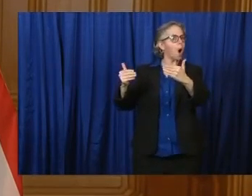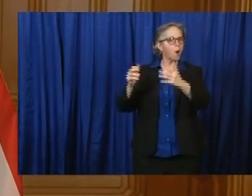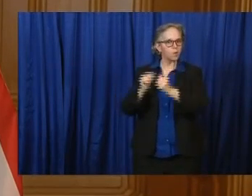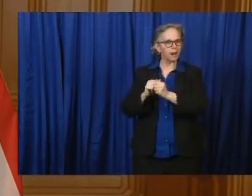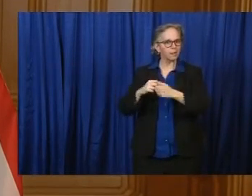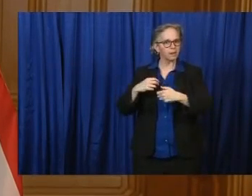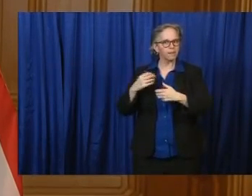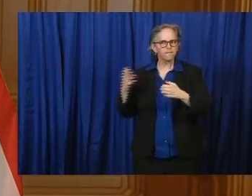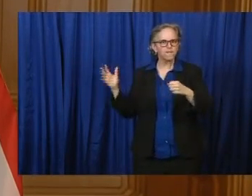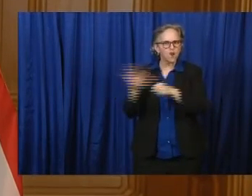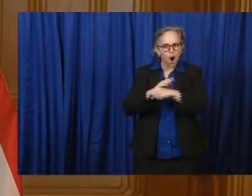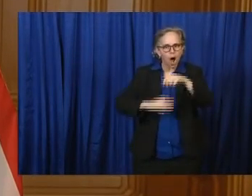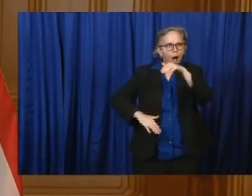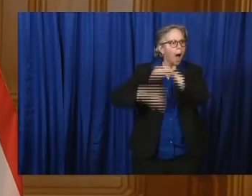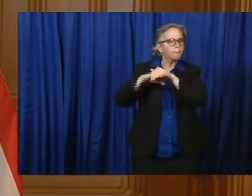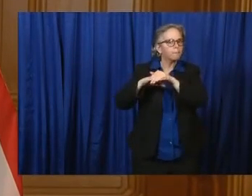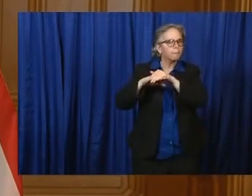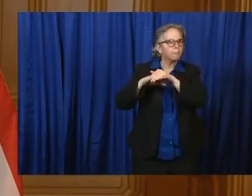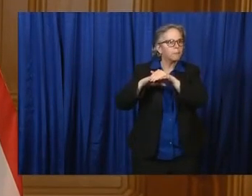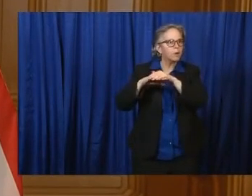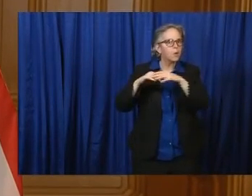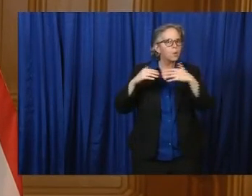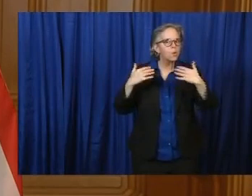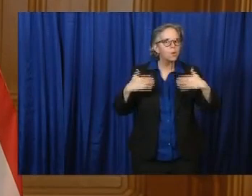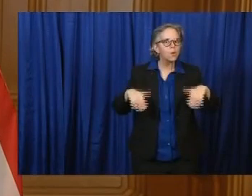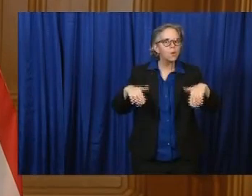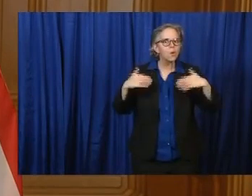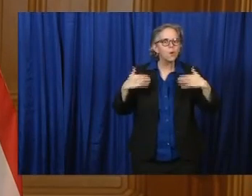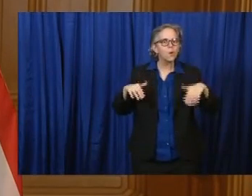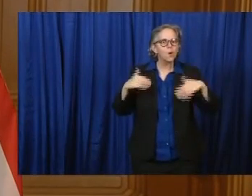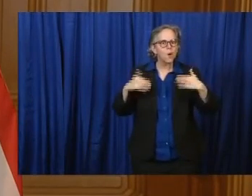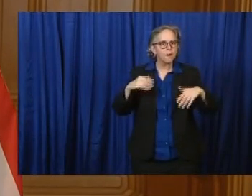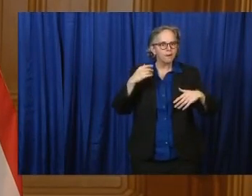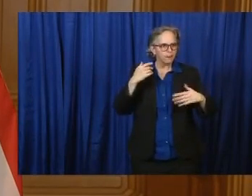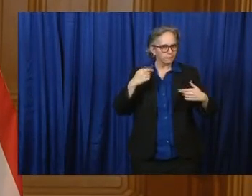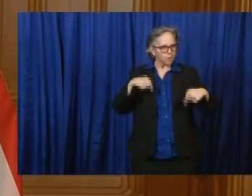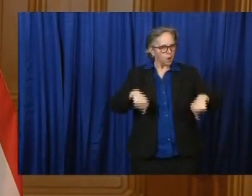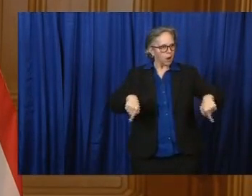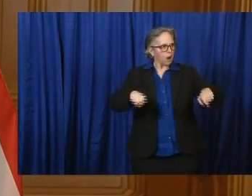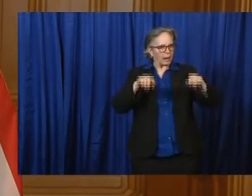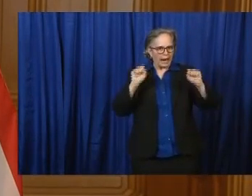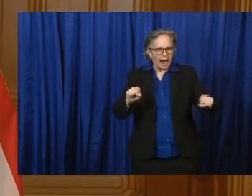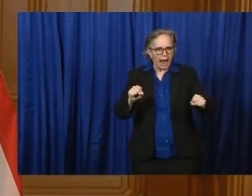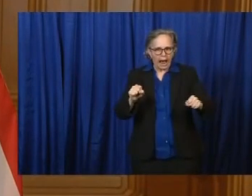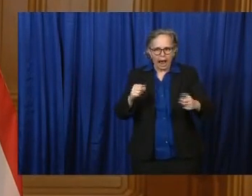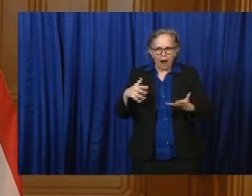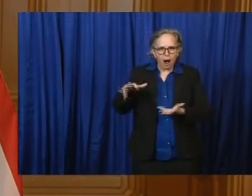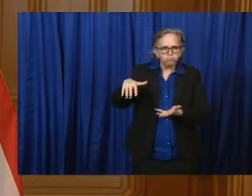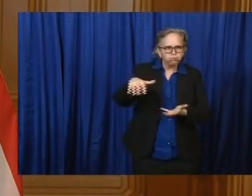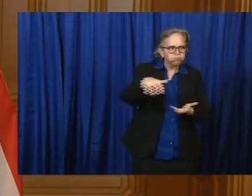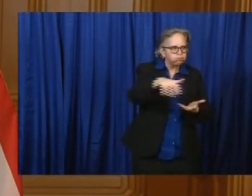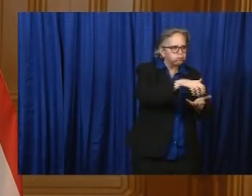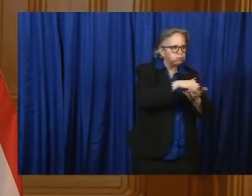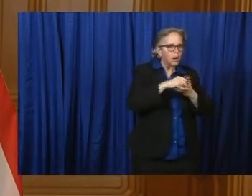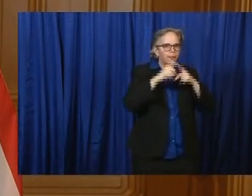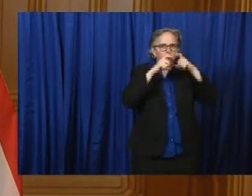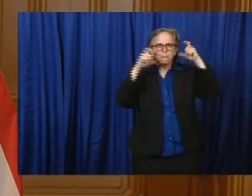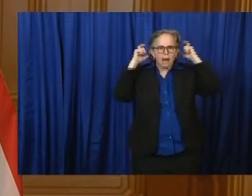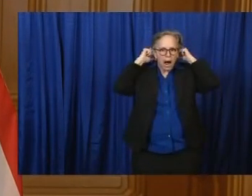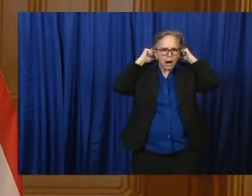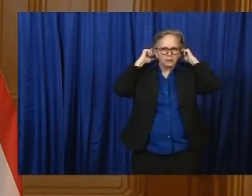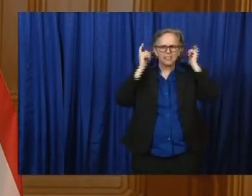capacity in regard to being able to take the masks that are so very, very